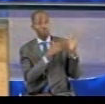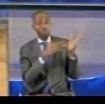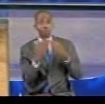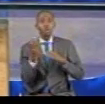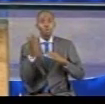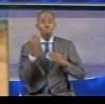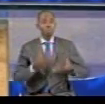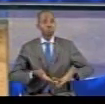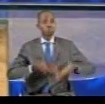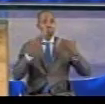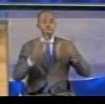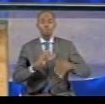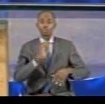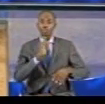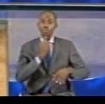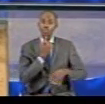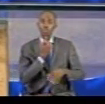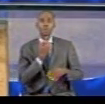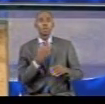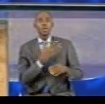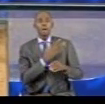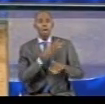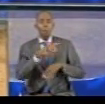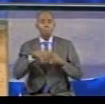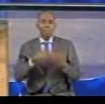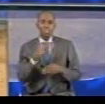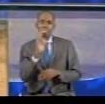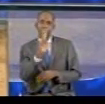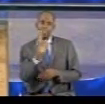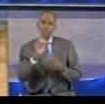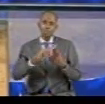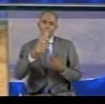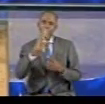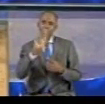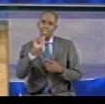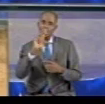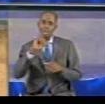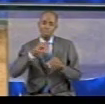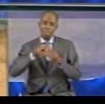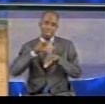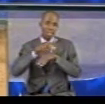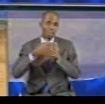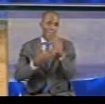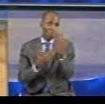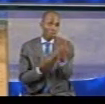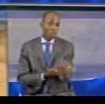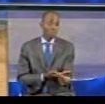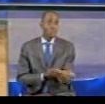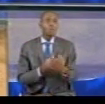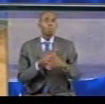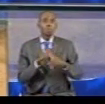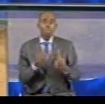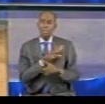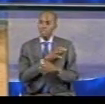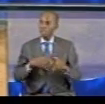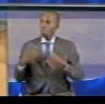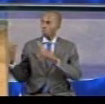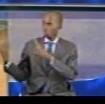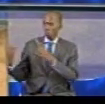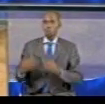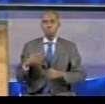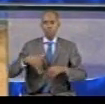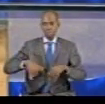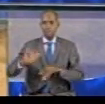them. About the fourth watch of the night, he cometh unto them. He wasn't looking at the